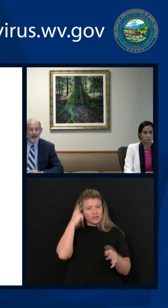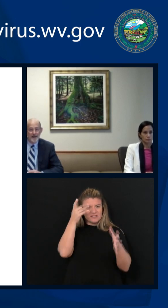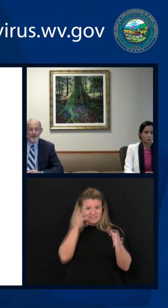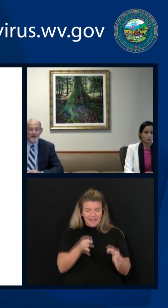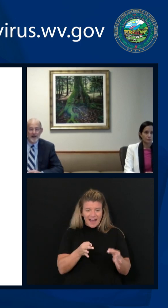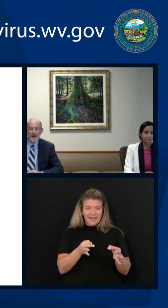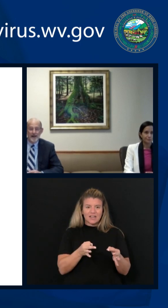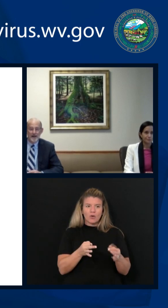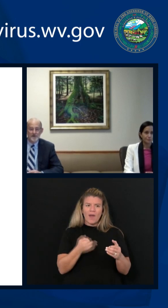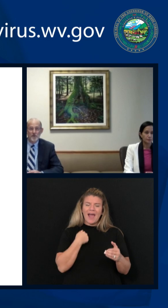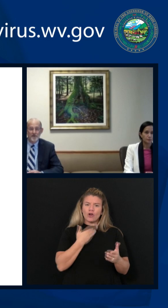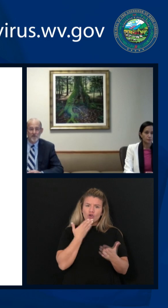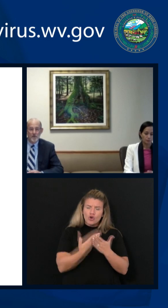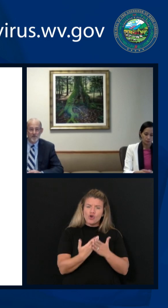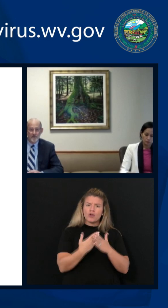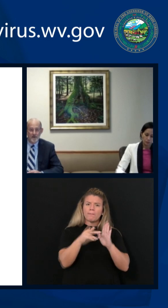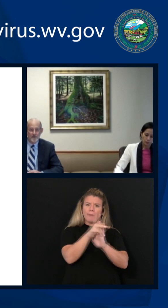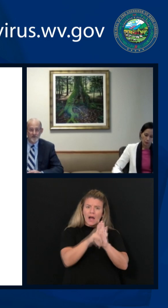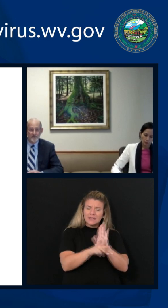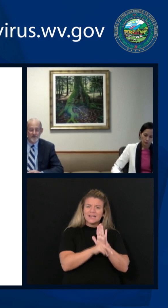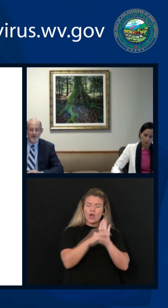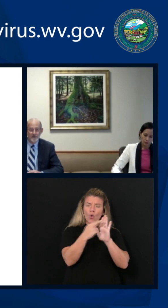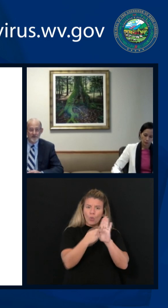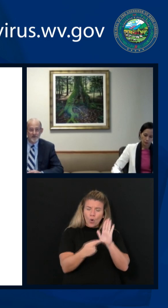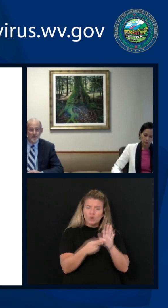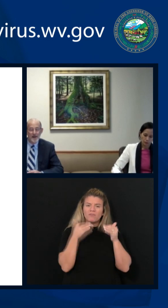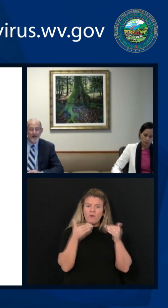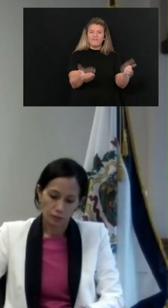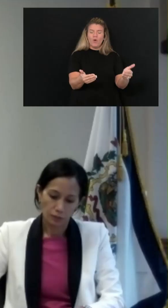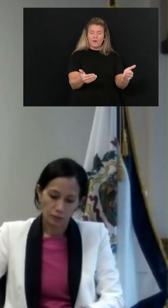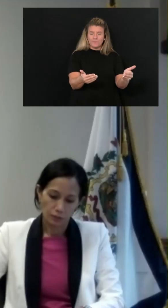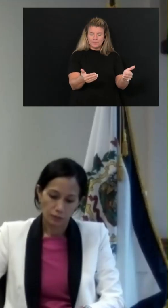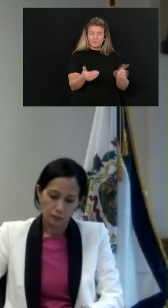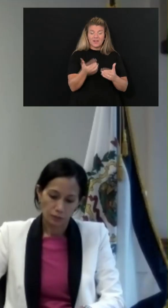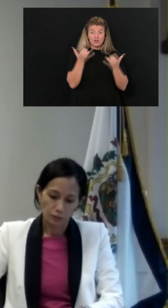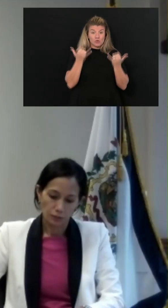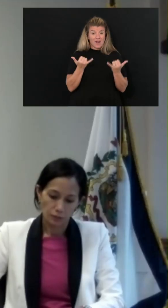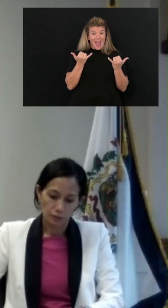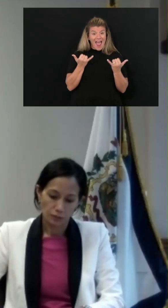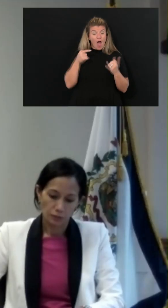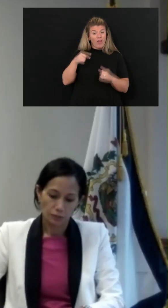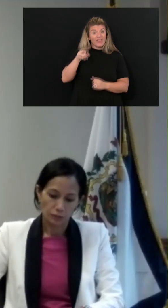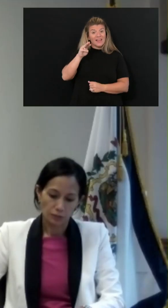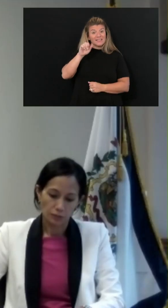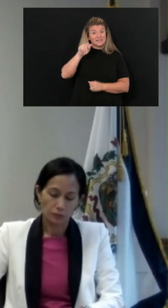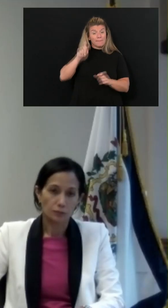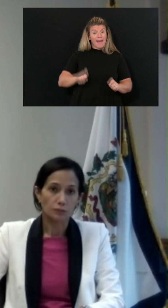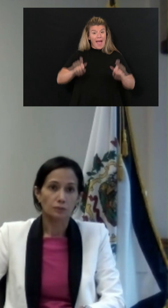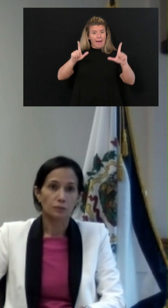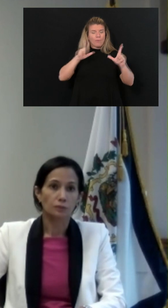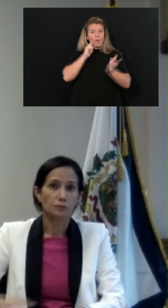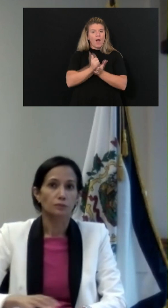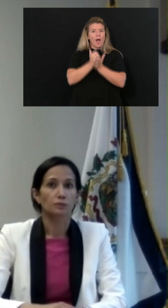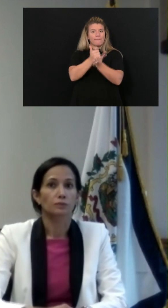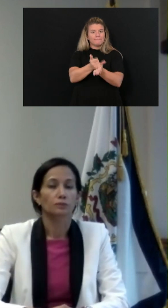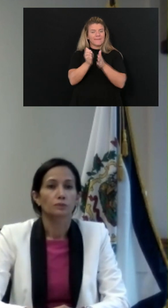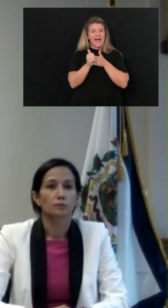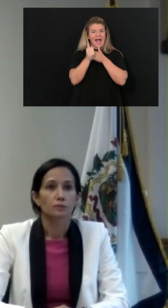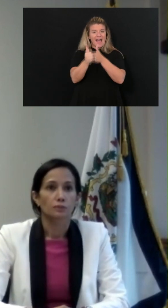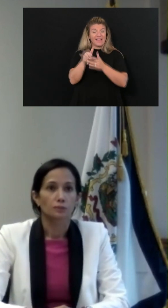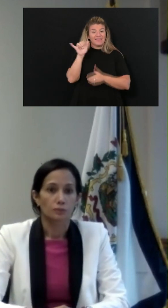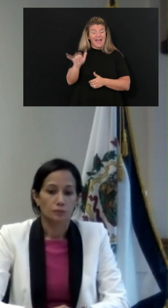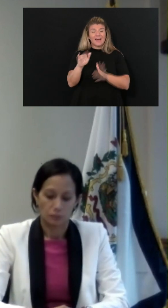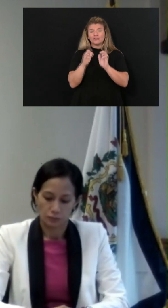had good guidelines going forward for all nursing facilities. So this map will also guide them, and the way that will